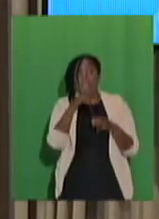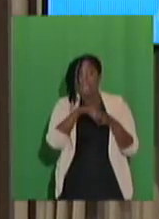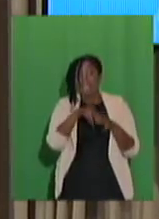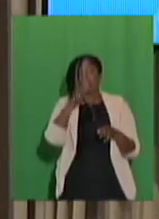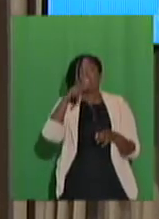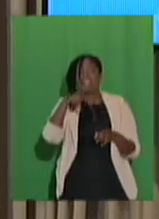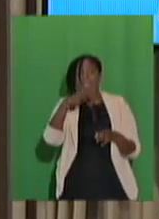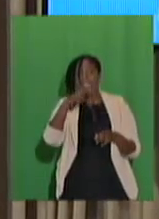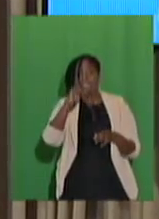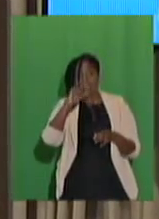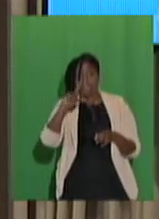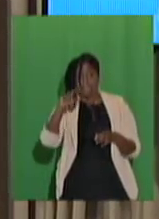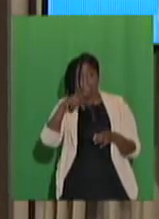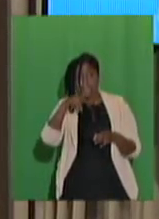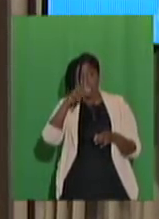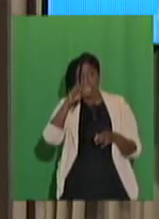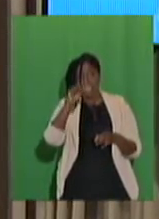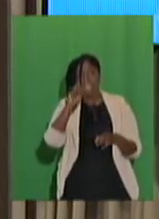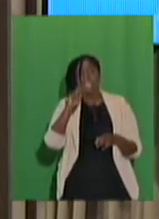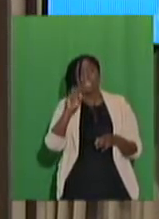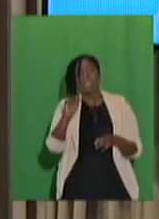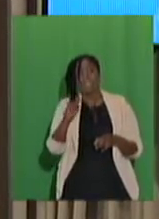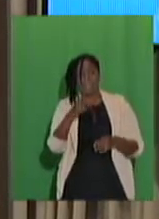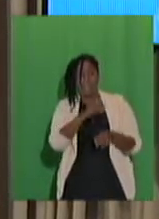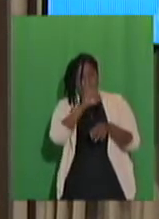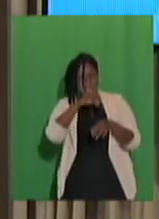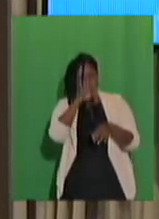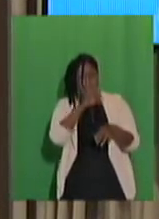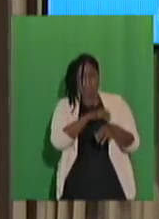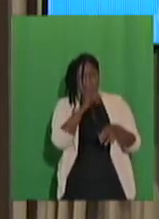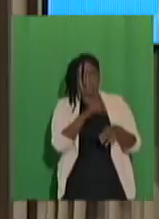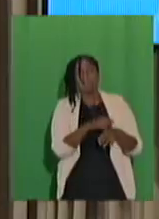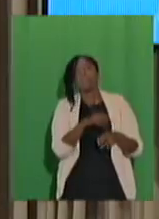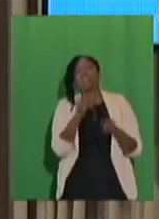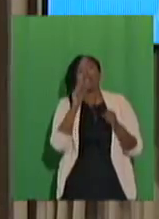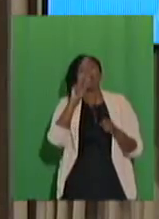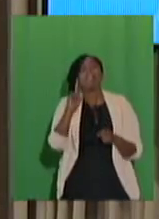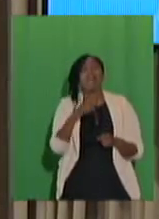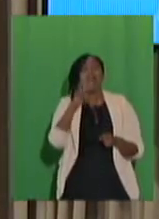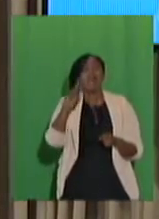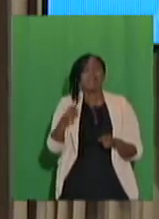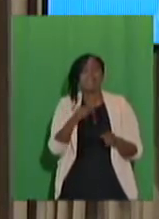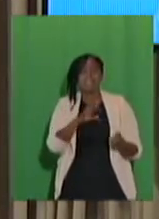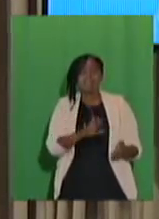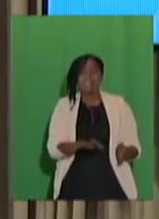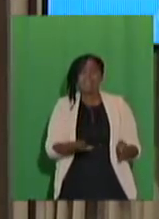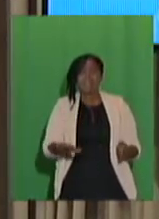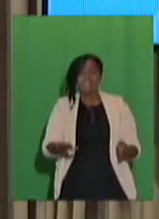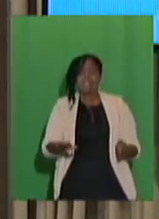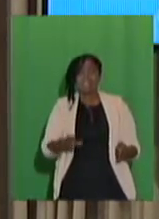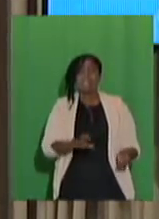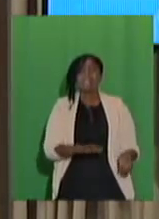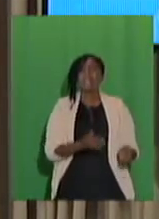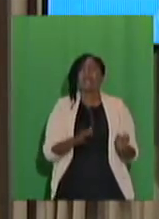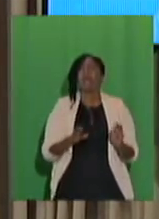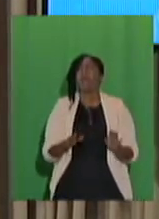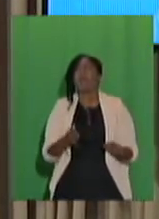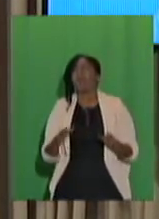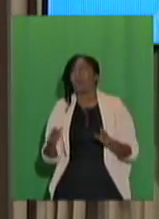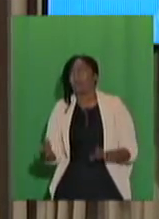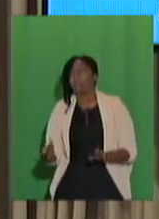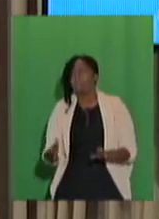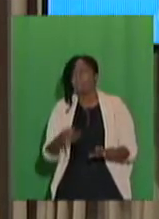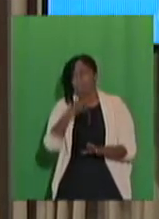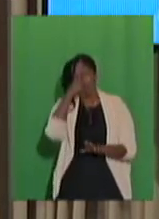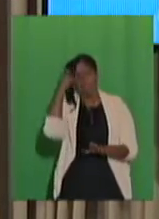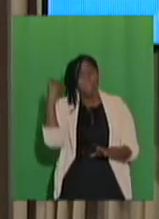Thousands of children died because that vaccine was given to children. We have